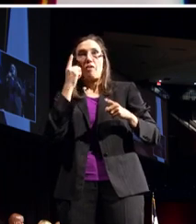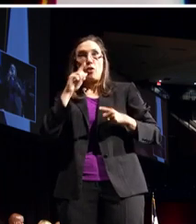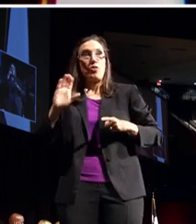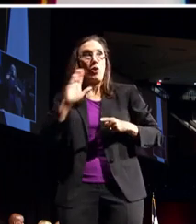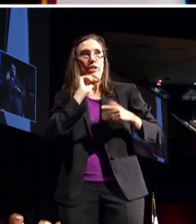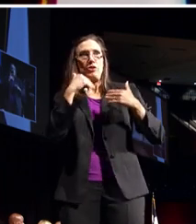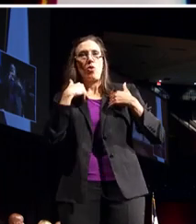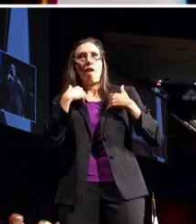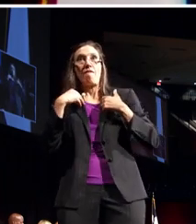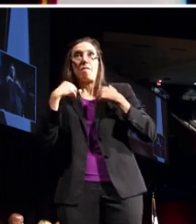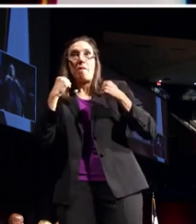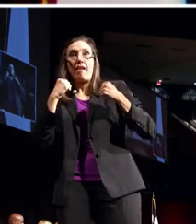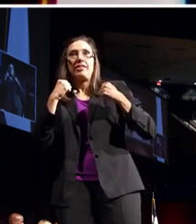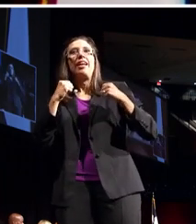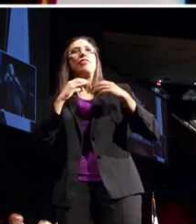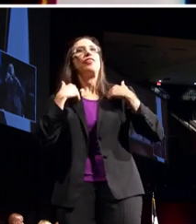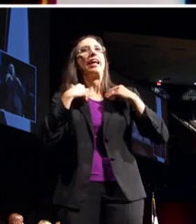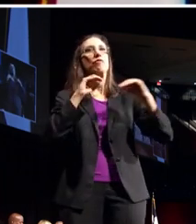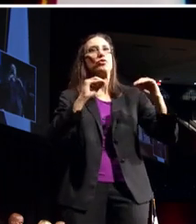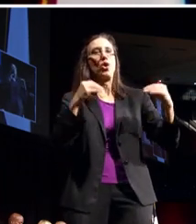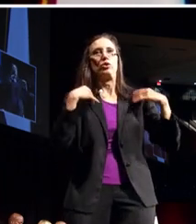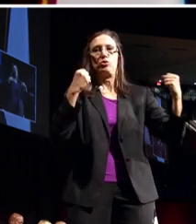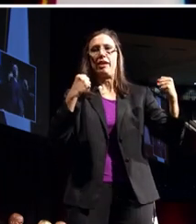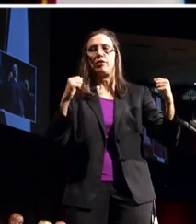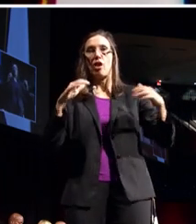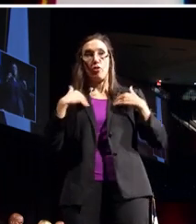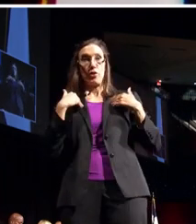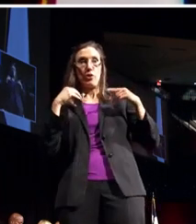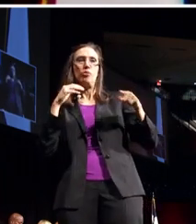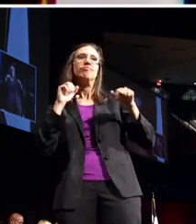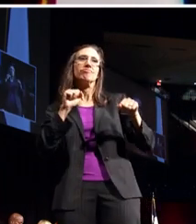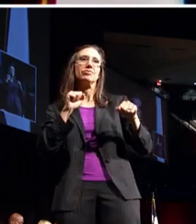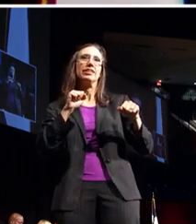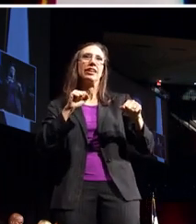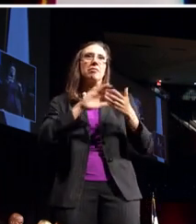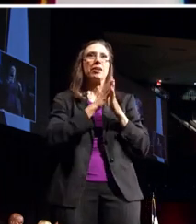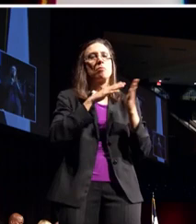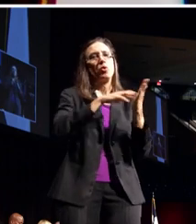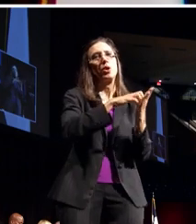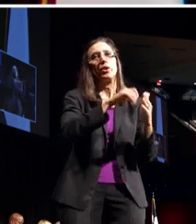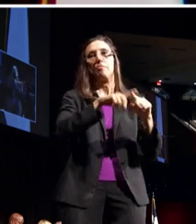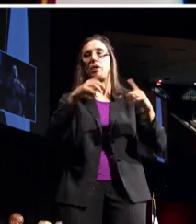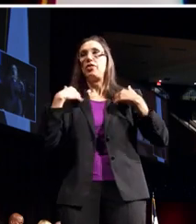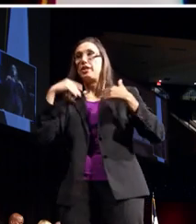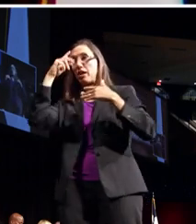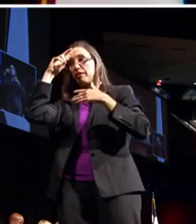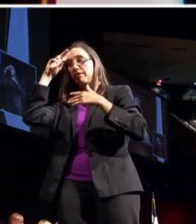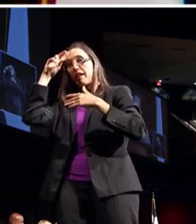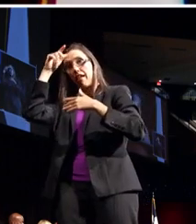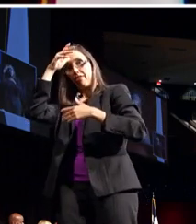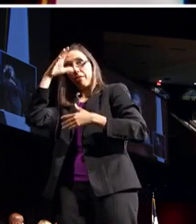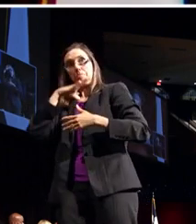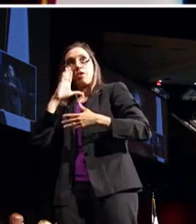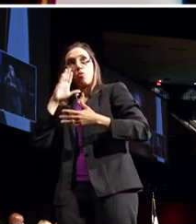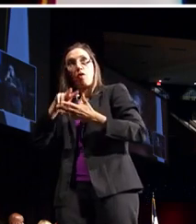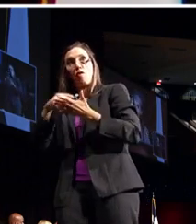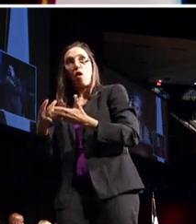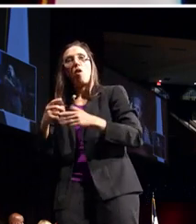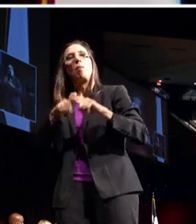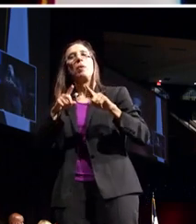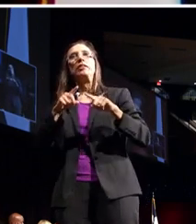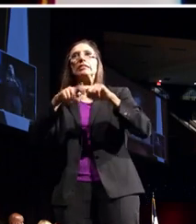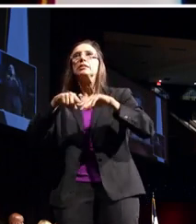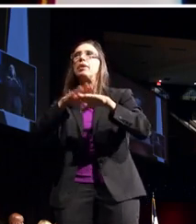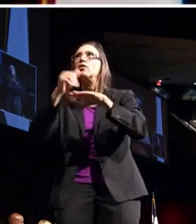he increases strength. Even the youth shall faint and be weary, and the young men shall fall. But they that wait upon